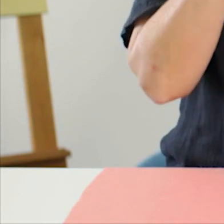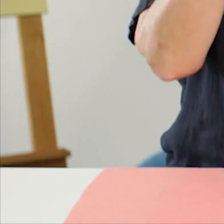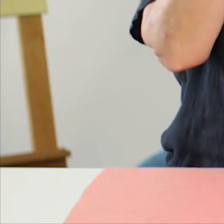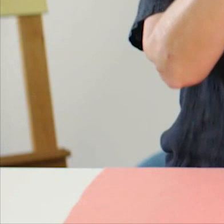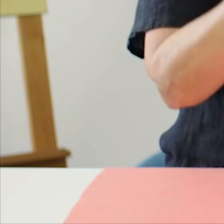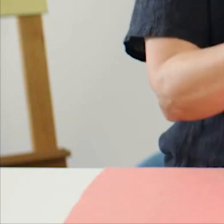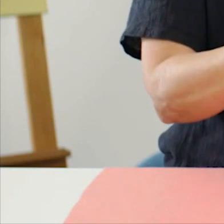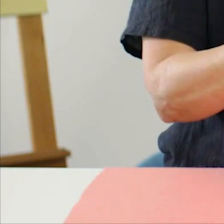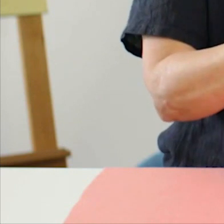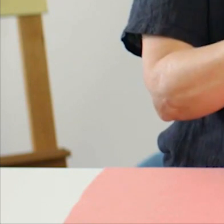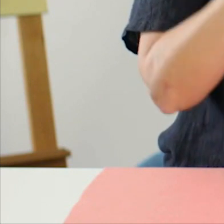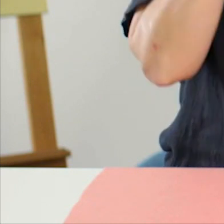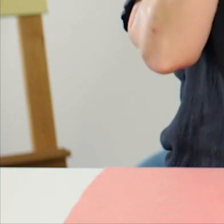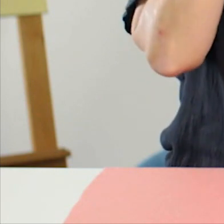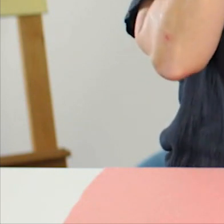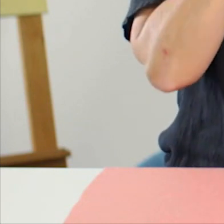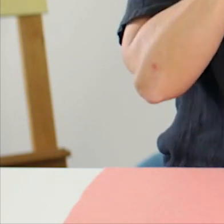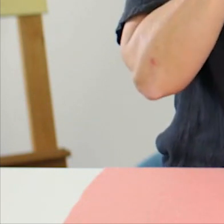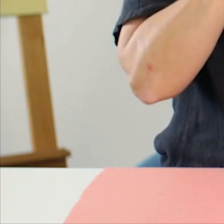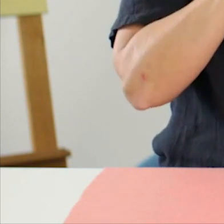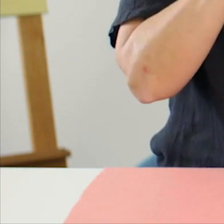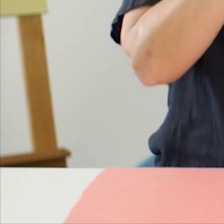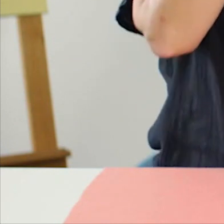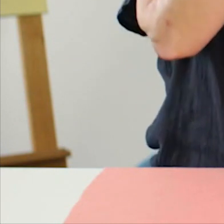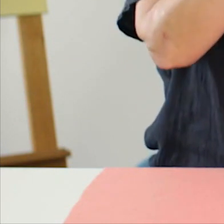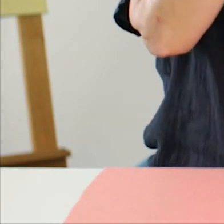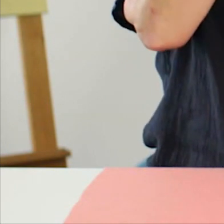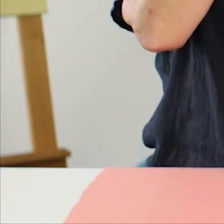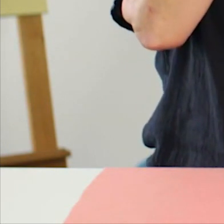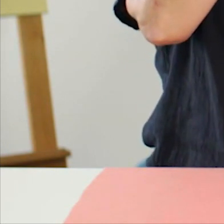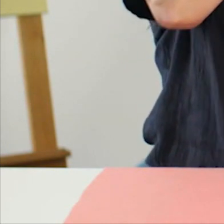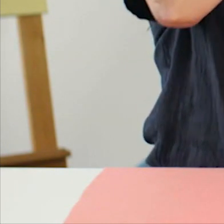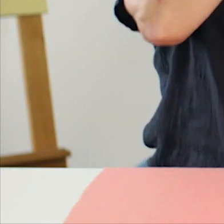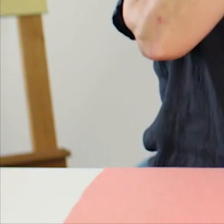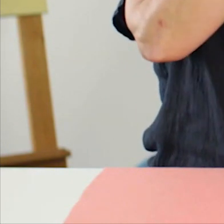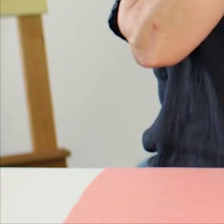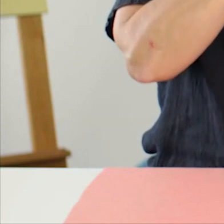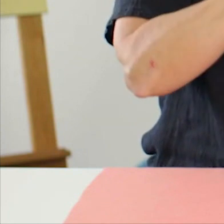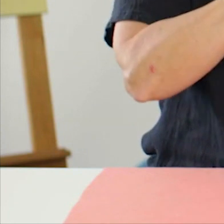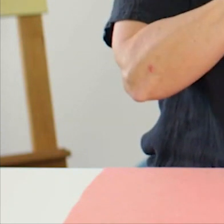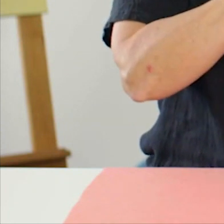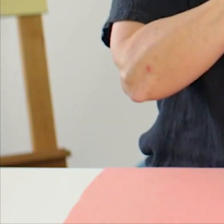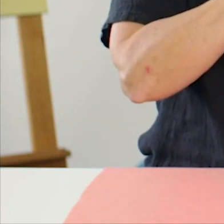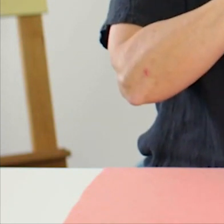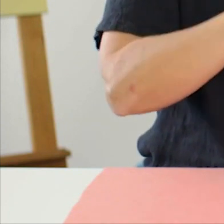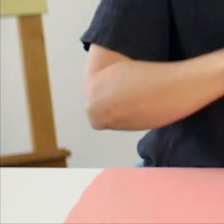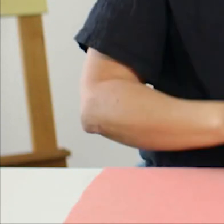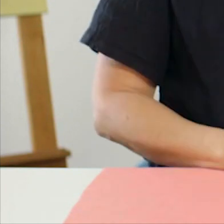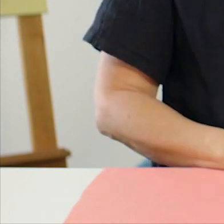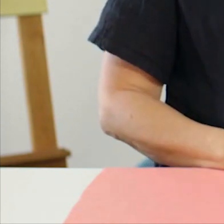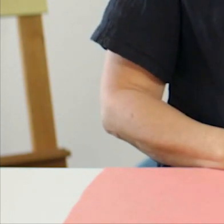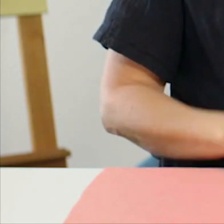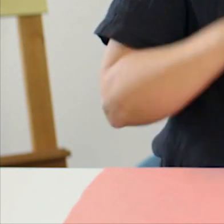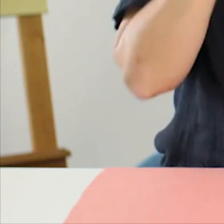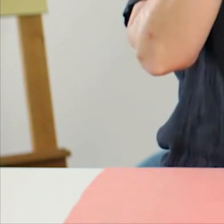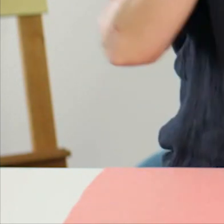text and express them in a shorter way. So why is summarising important? Have you ever had to